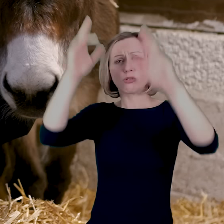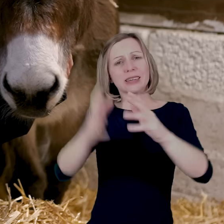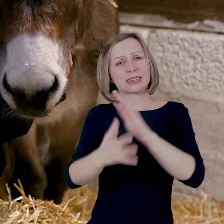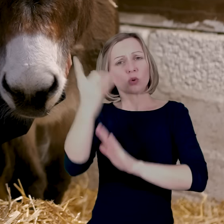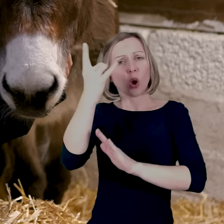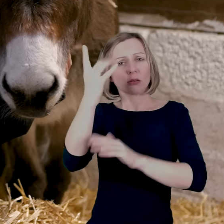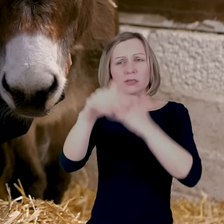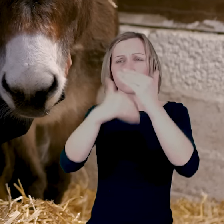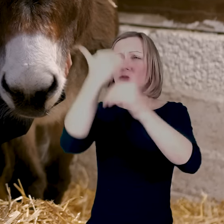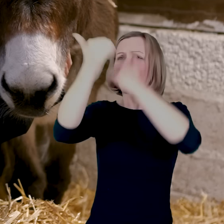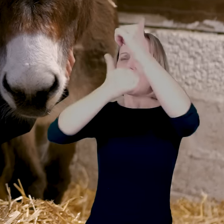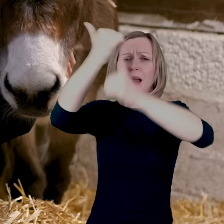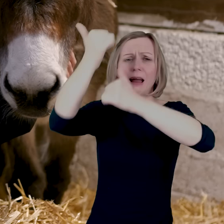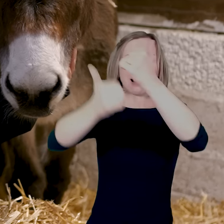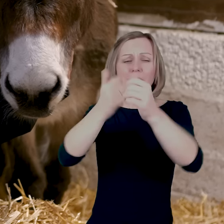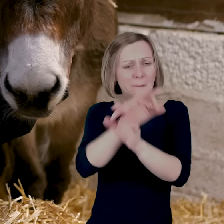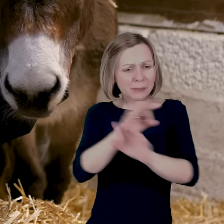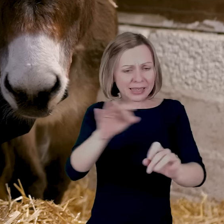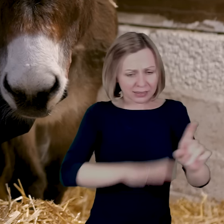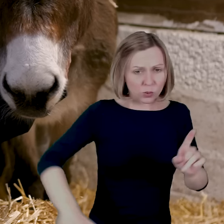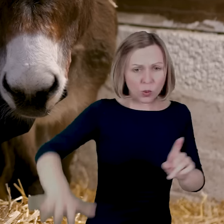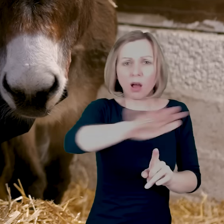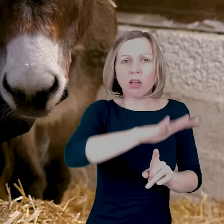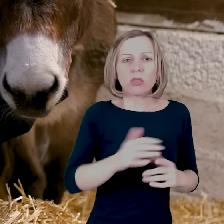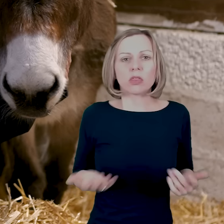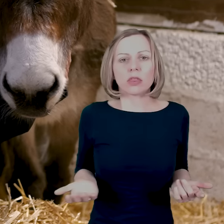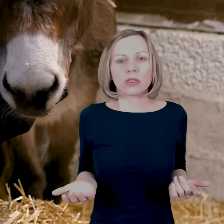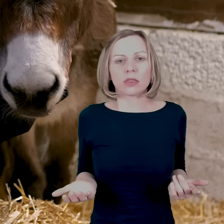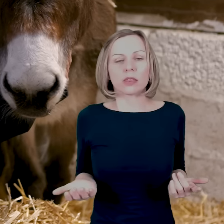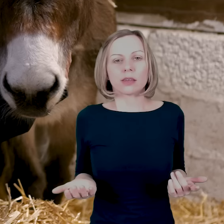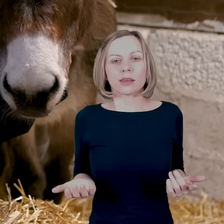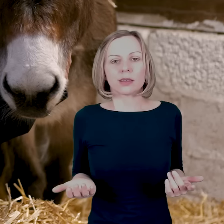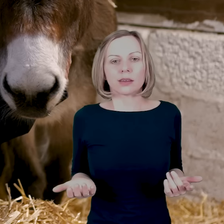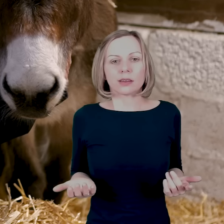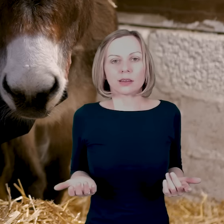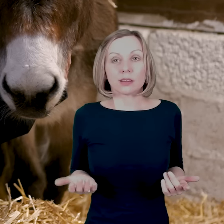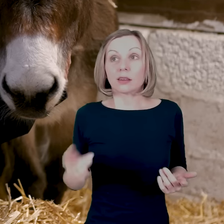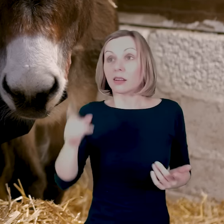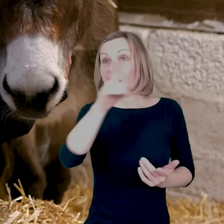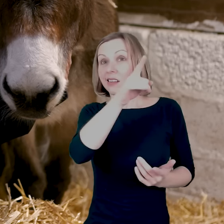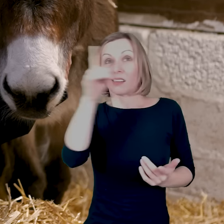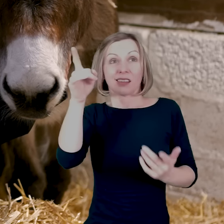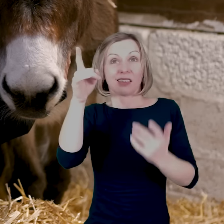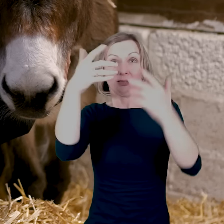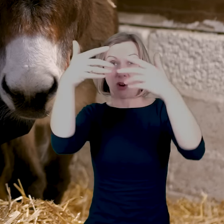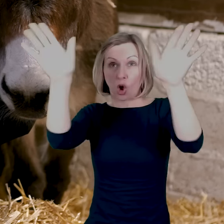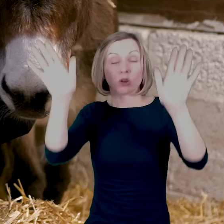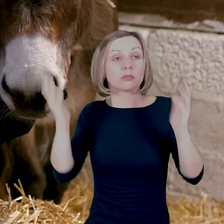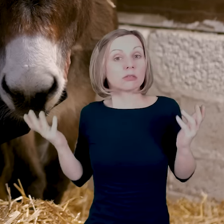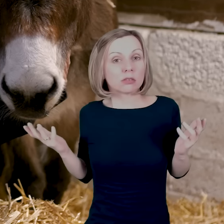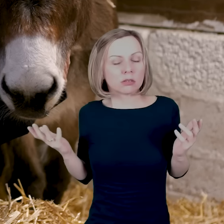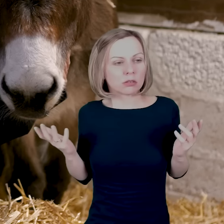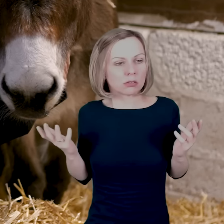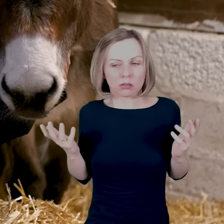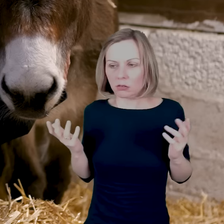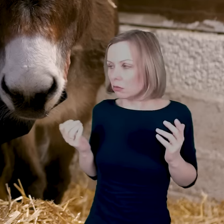saying, "Glory to God in the highest heaven, and peace to God's people on earth." When the angels had left